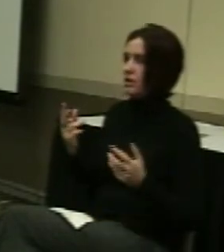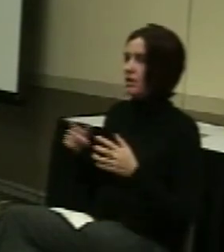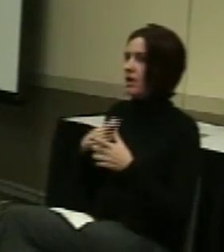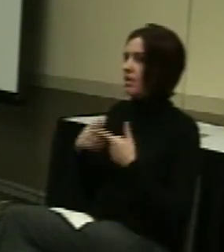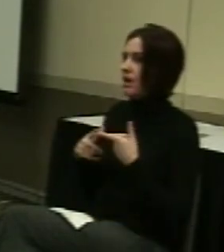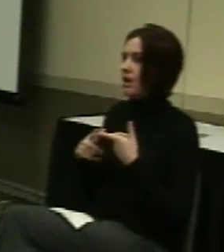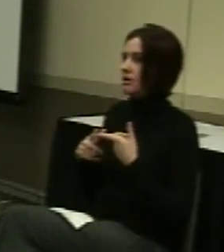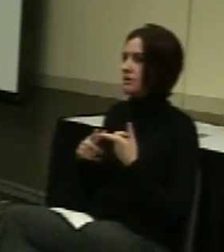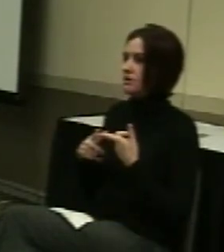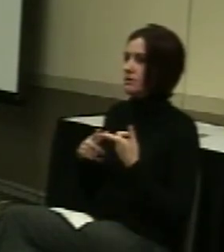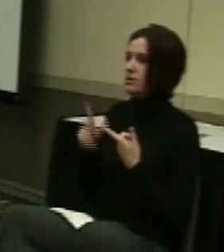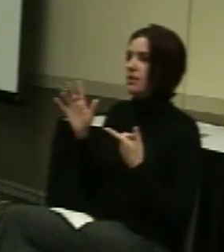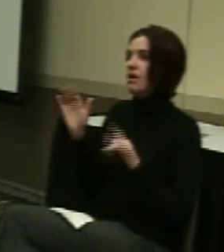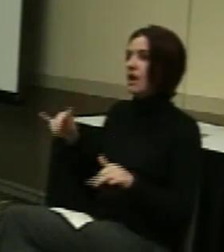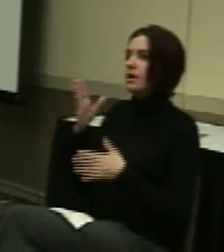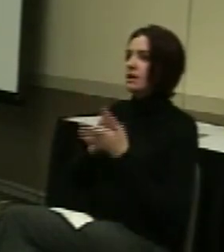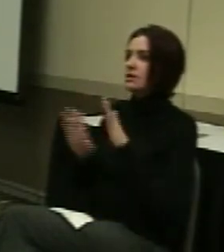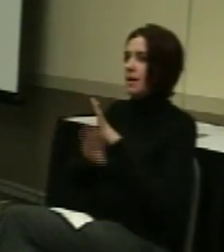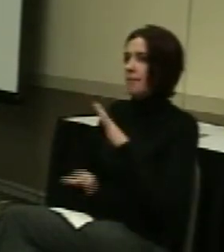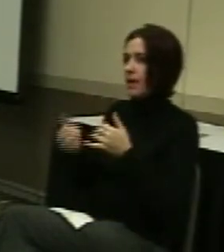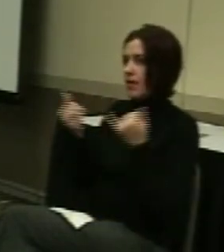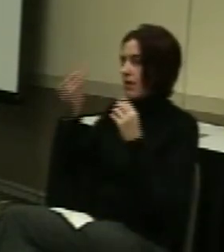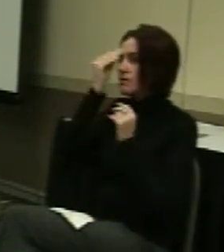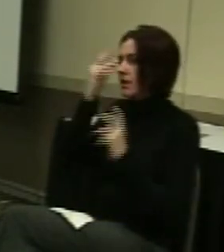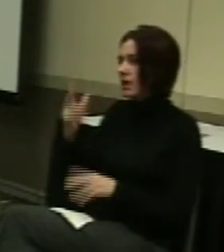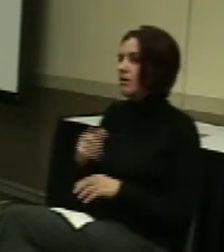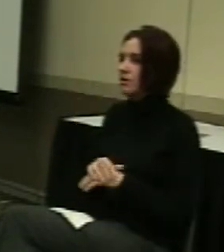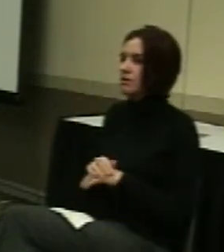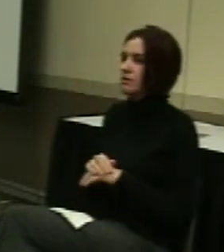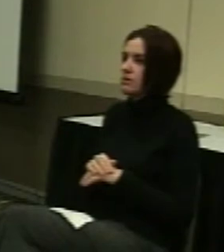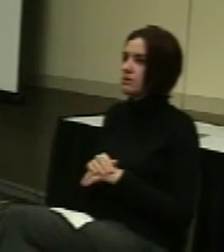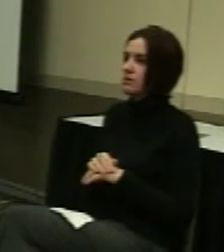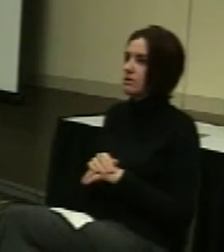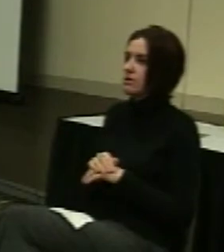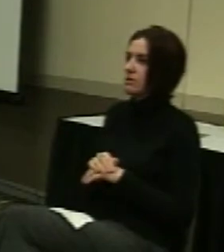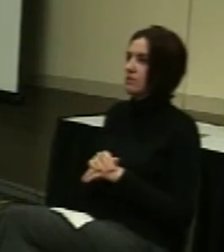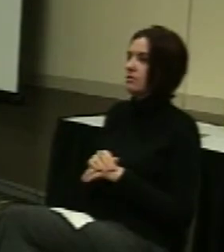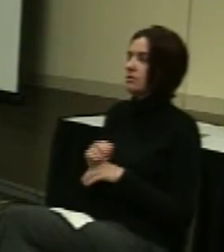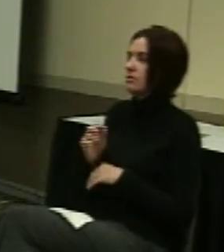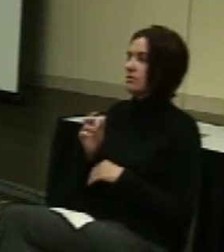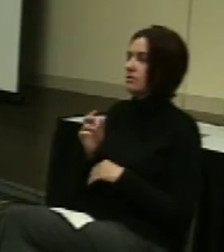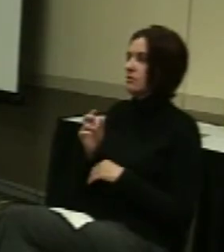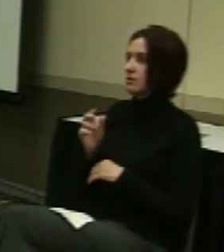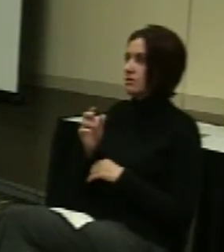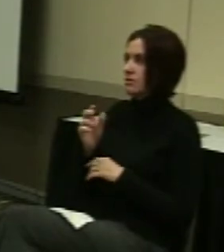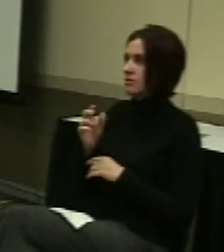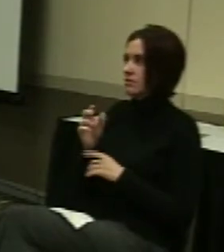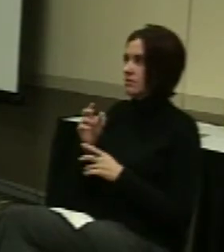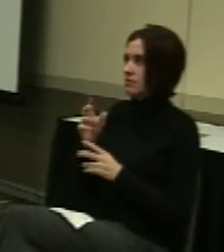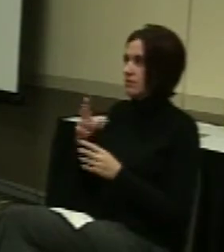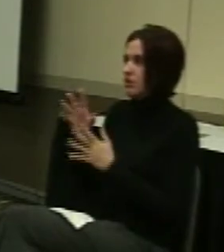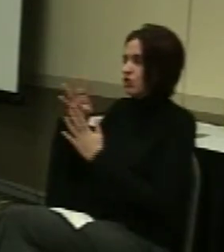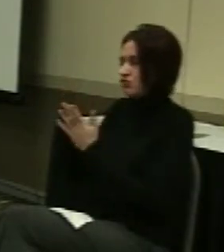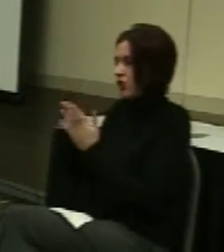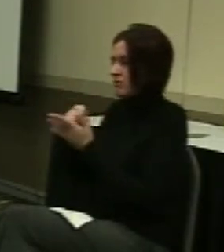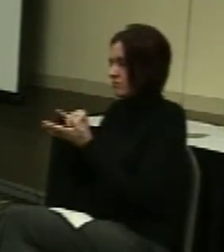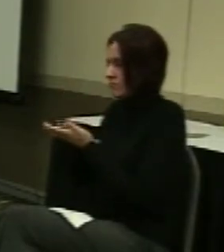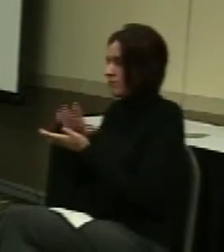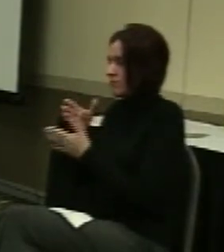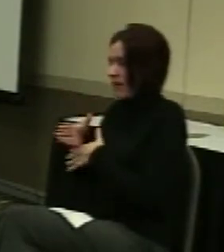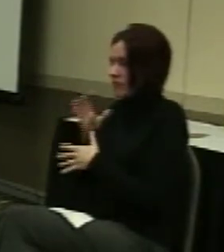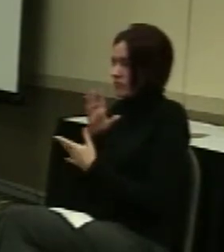that can be some baseline data to use, and chart different things after intervention. Yes.